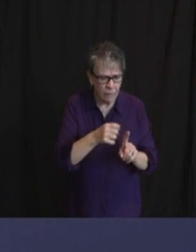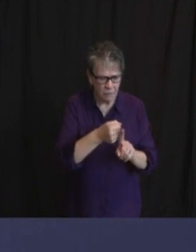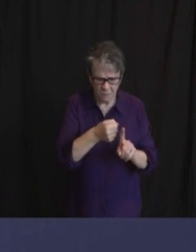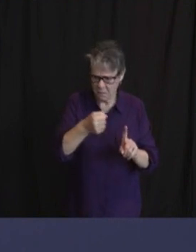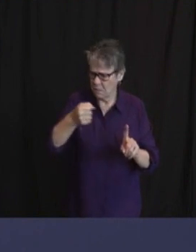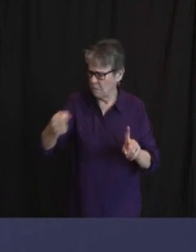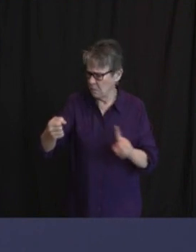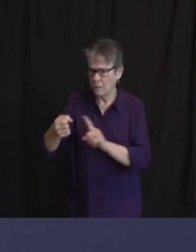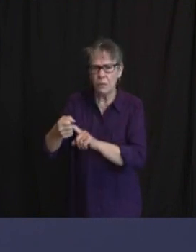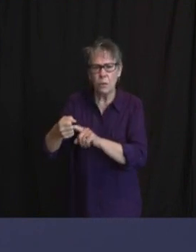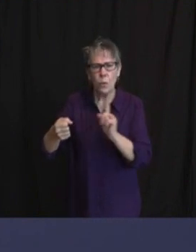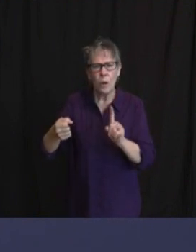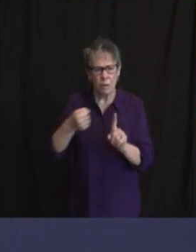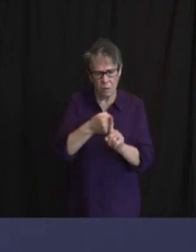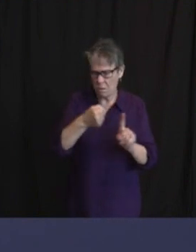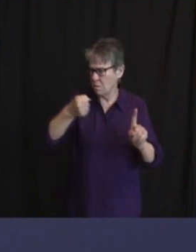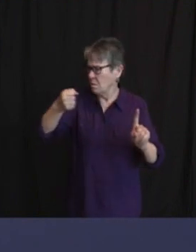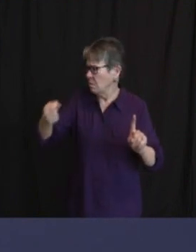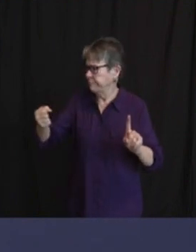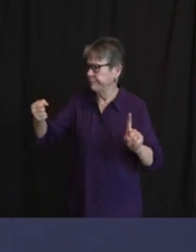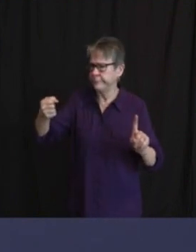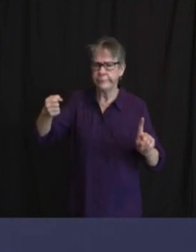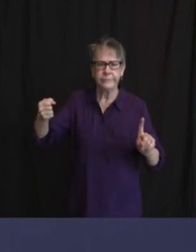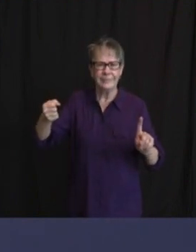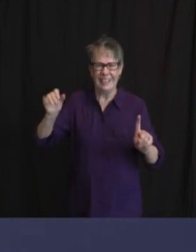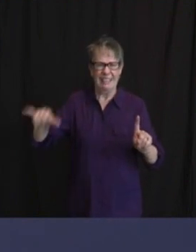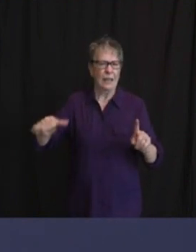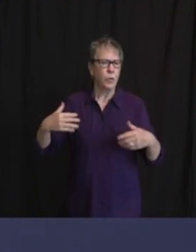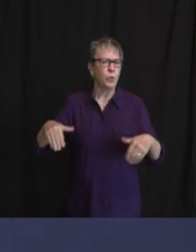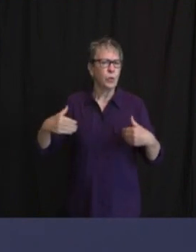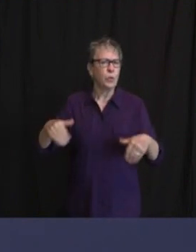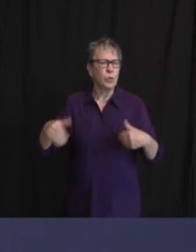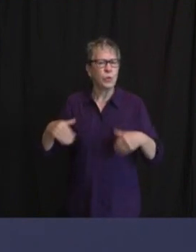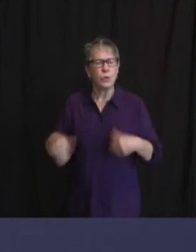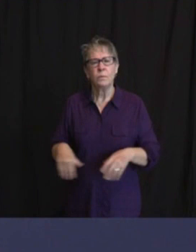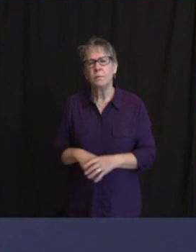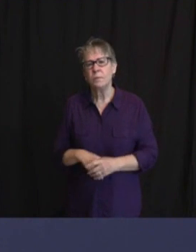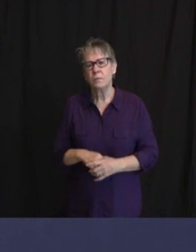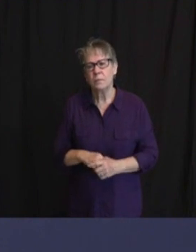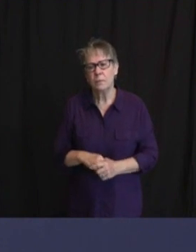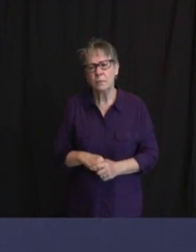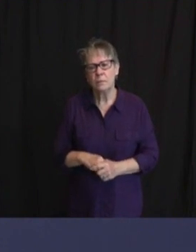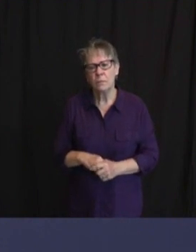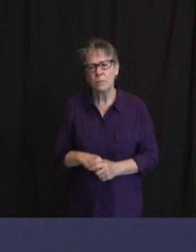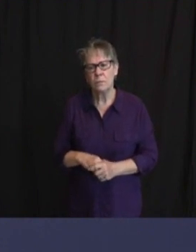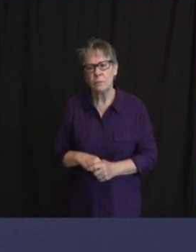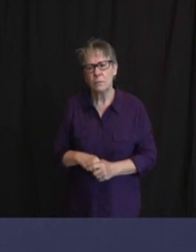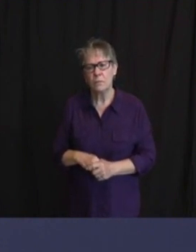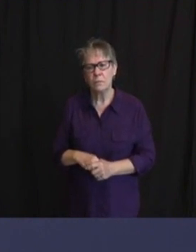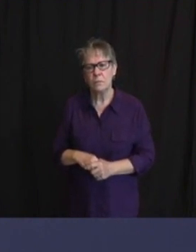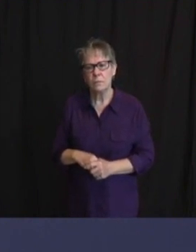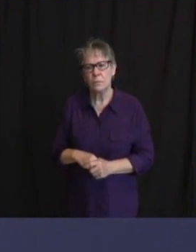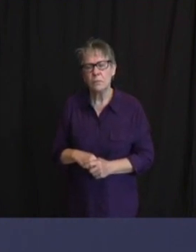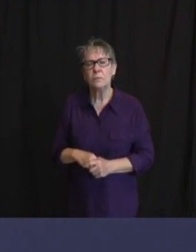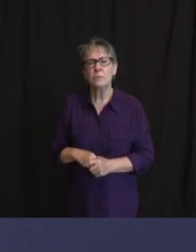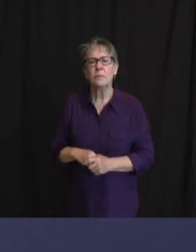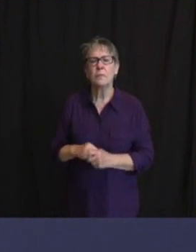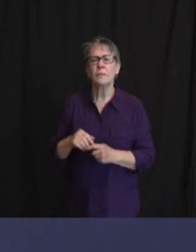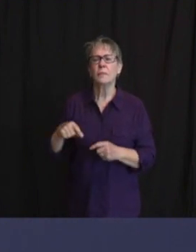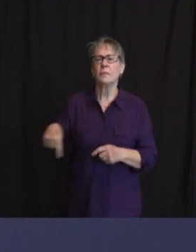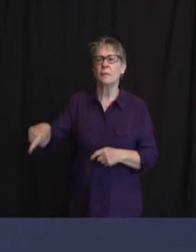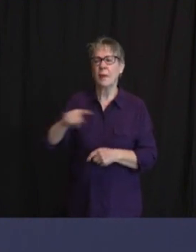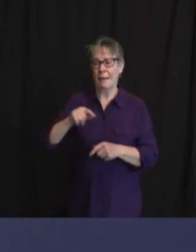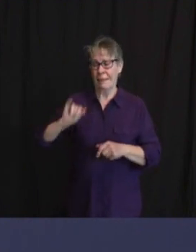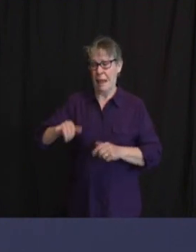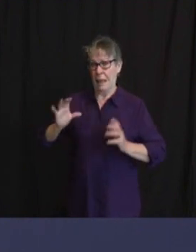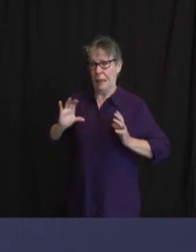Tillman and Ken Frazier. On our side, it was me, Judy, Tim Sullivan